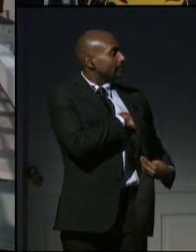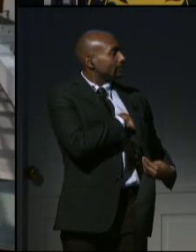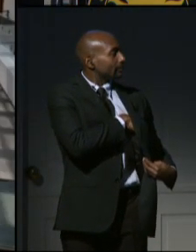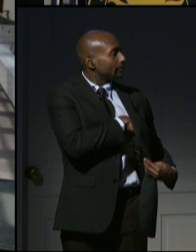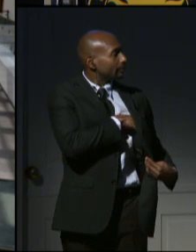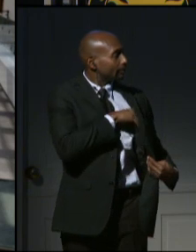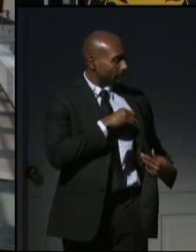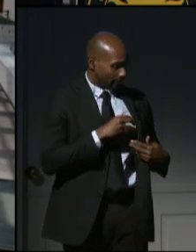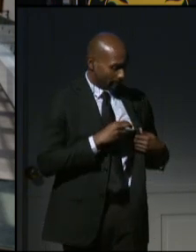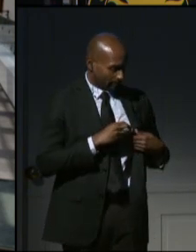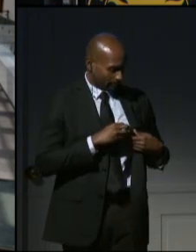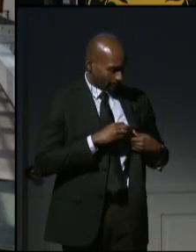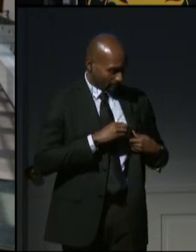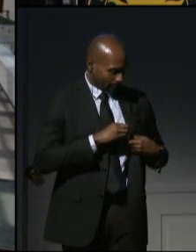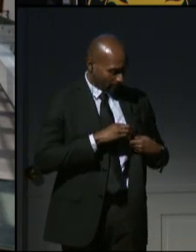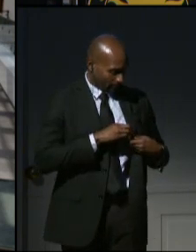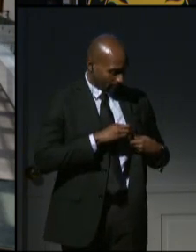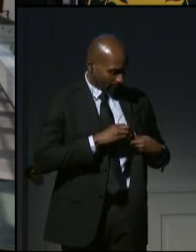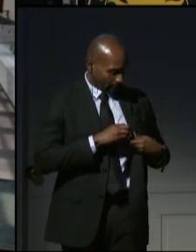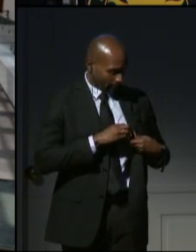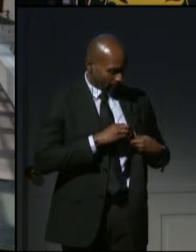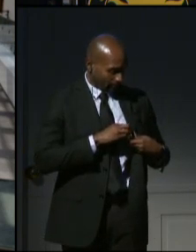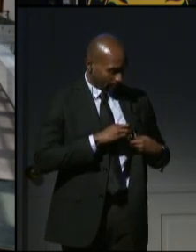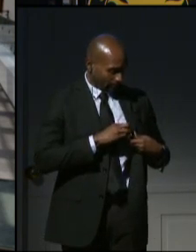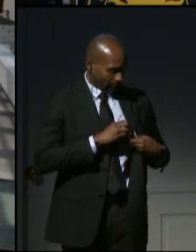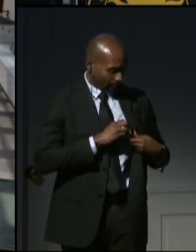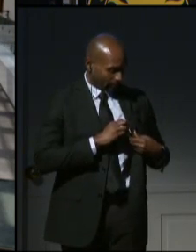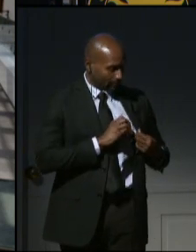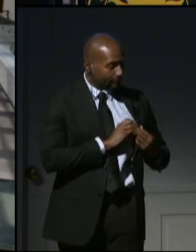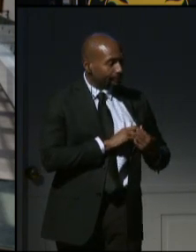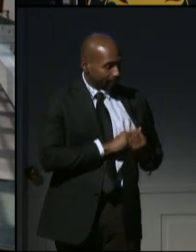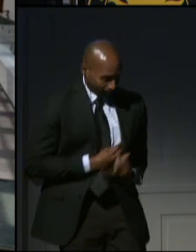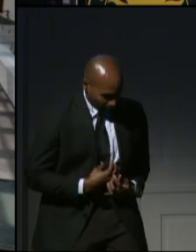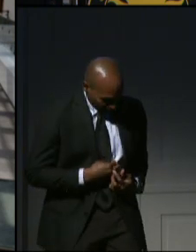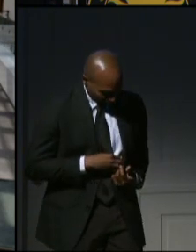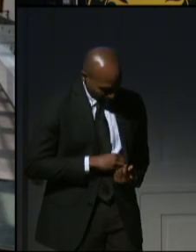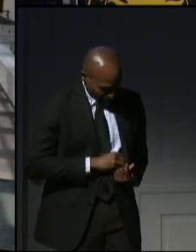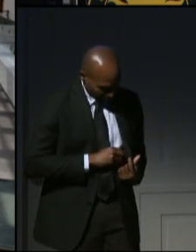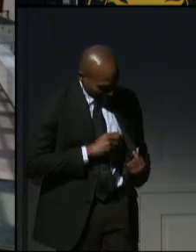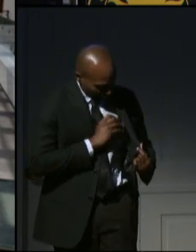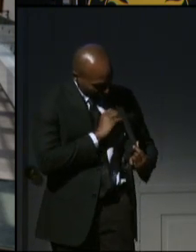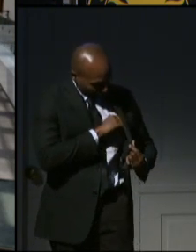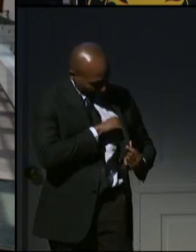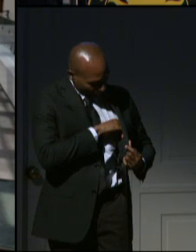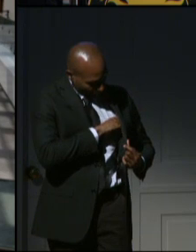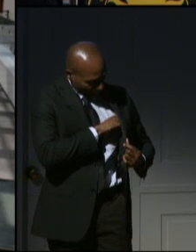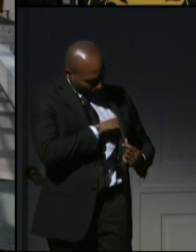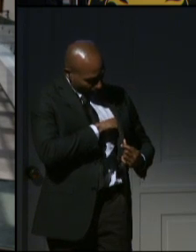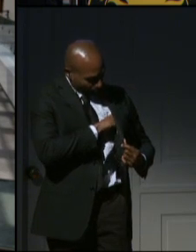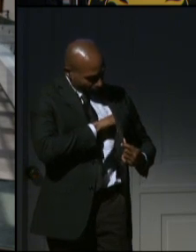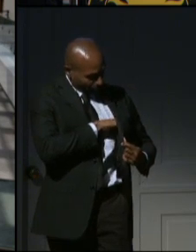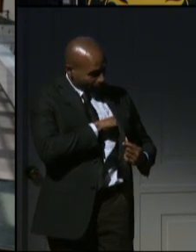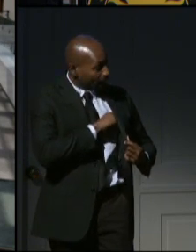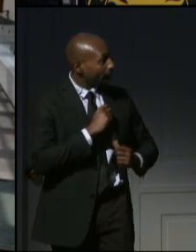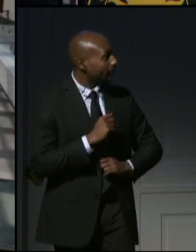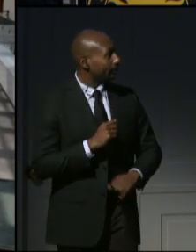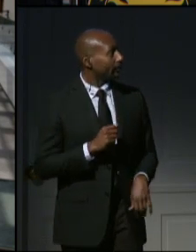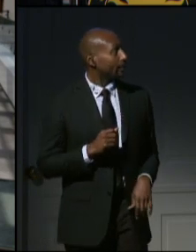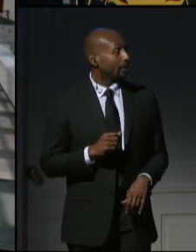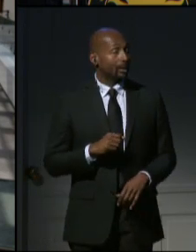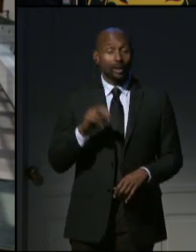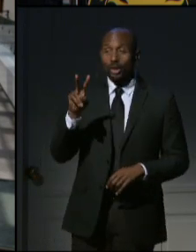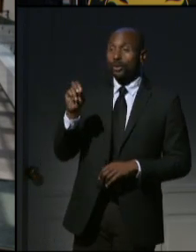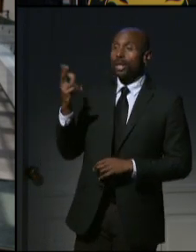So in 2013, we opened up a new building at the Cleveland Museum of Art, and during the